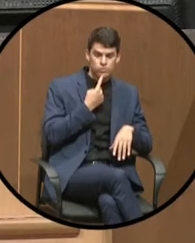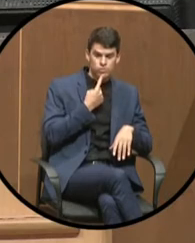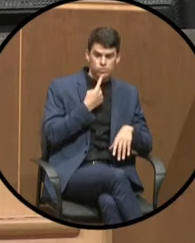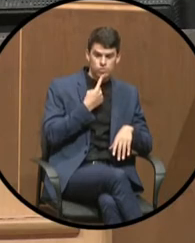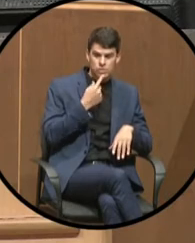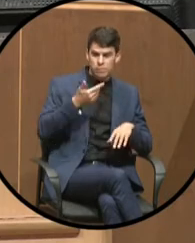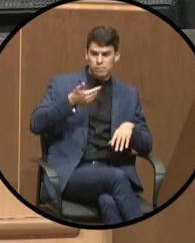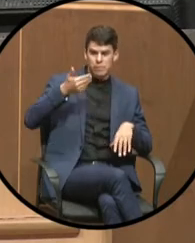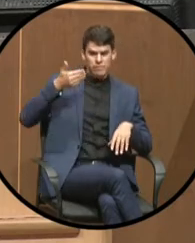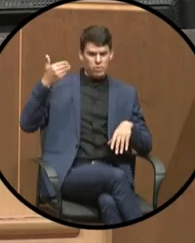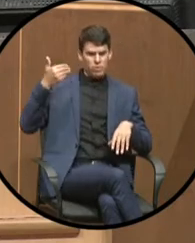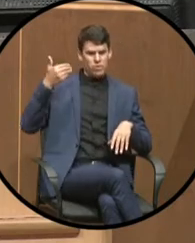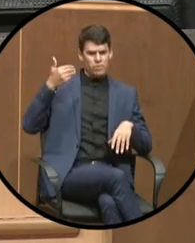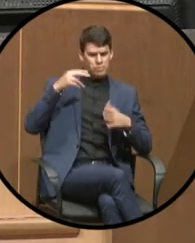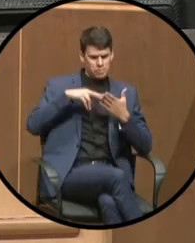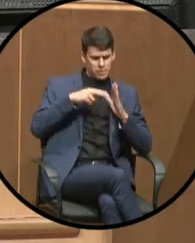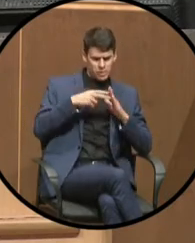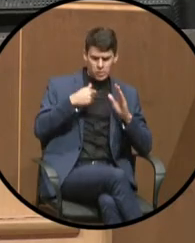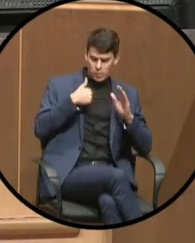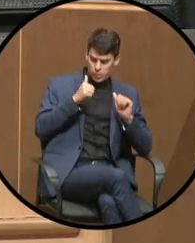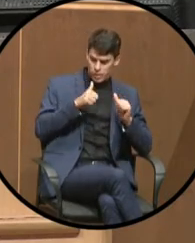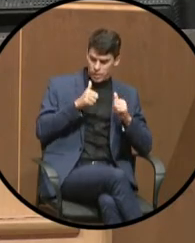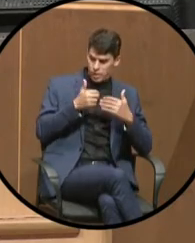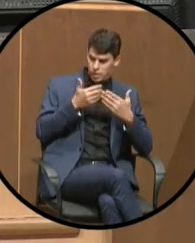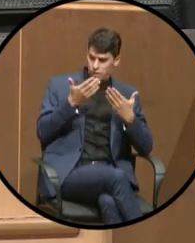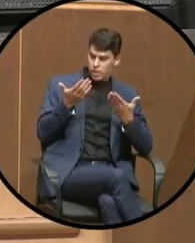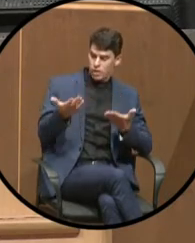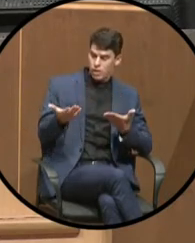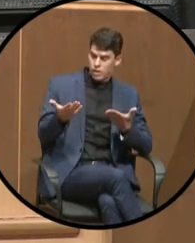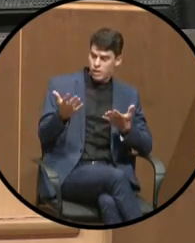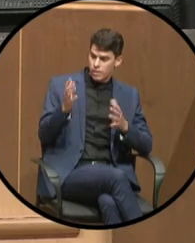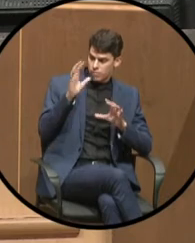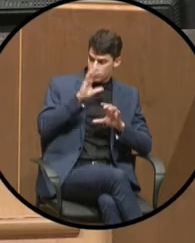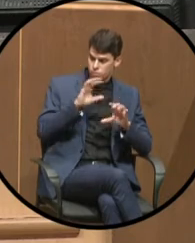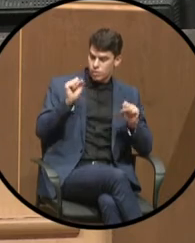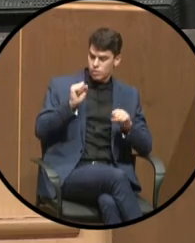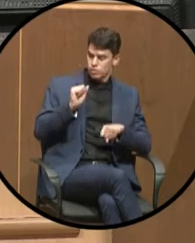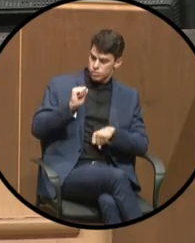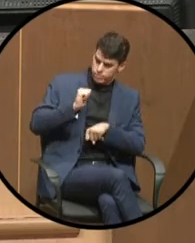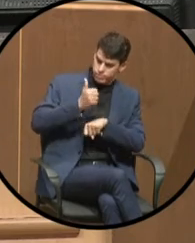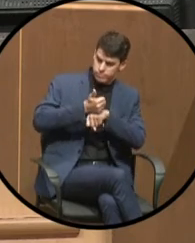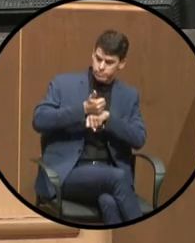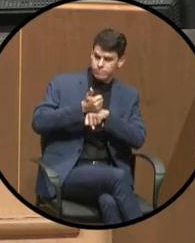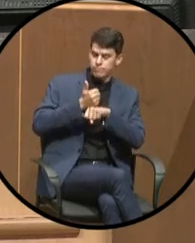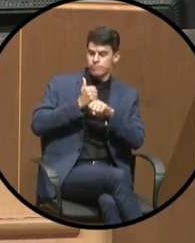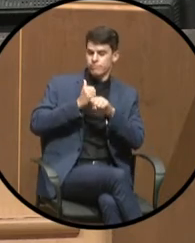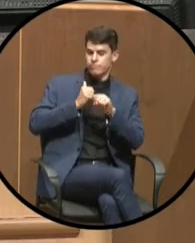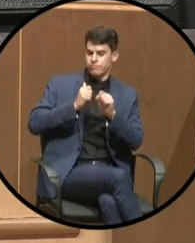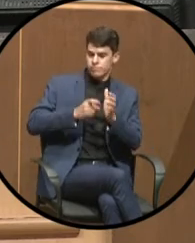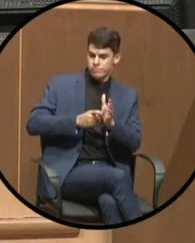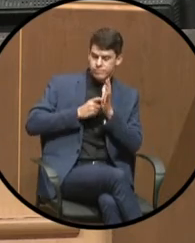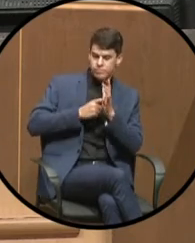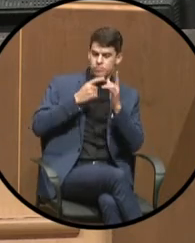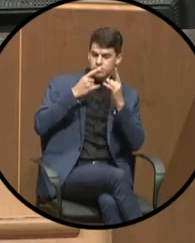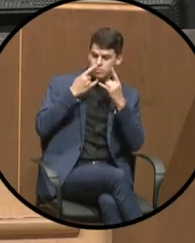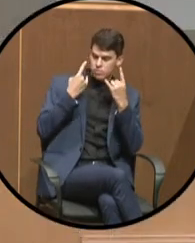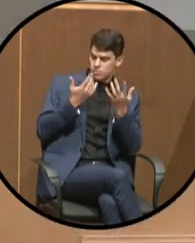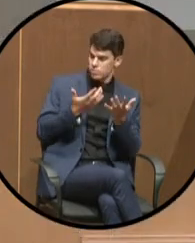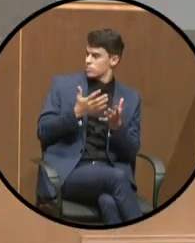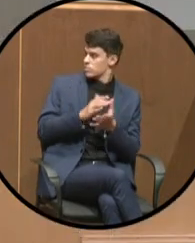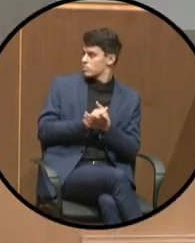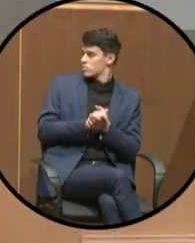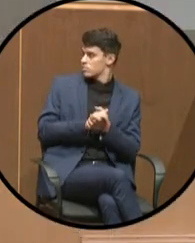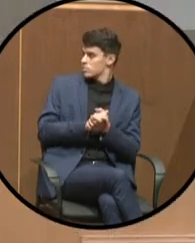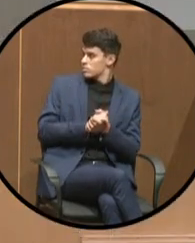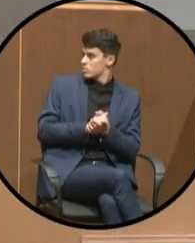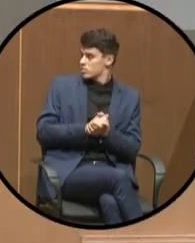case in the past, could we direct the superintendent to reimpose a mandatory mask requirement? You can, and